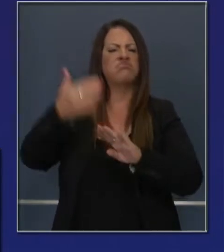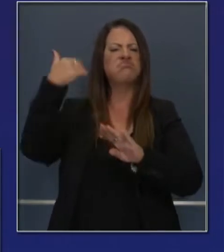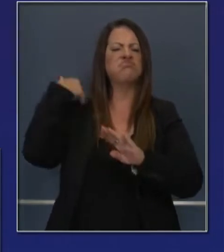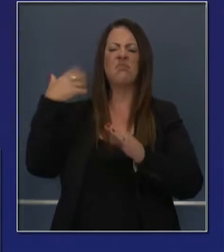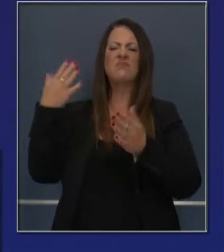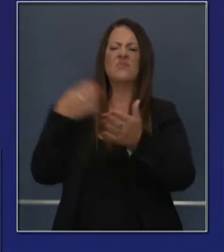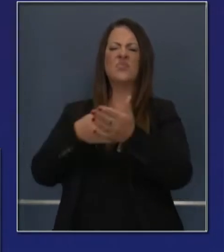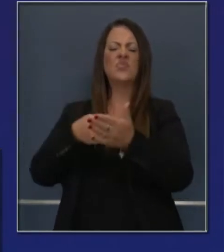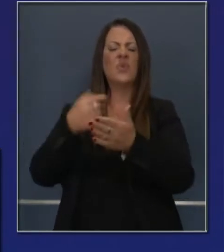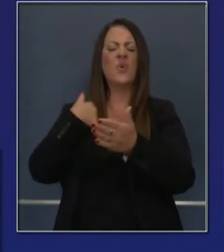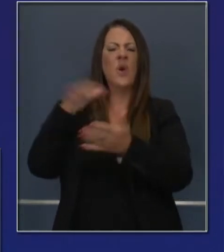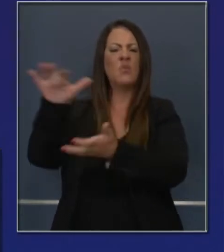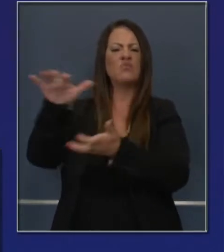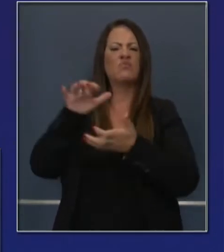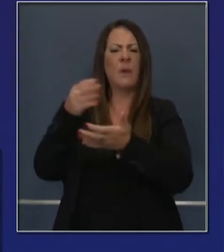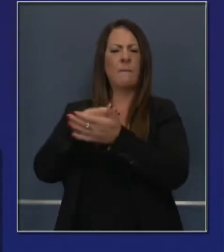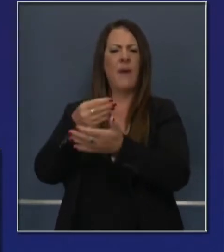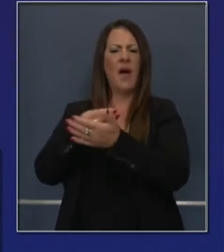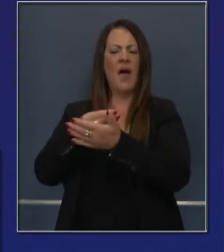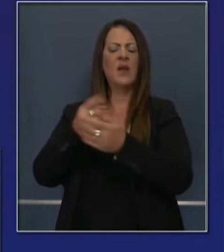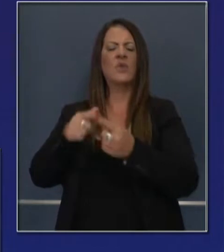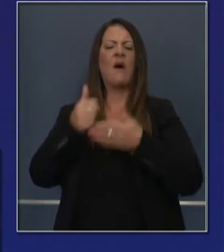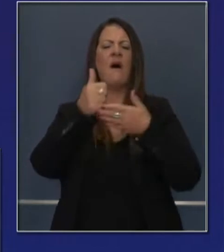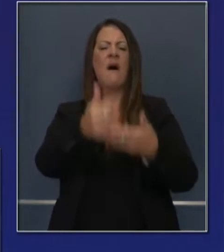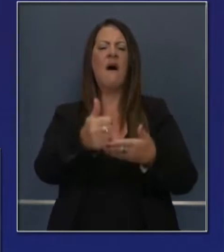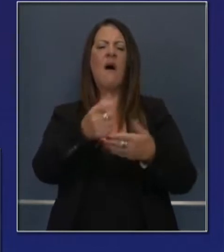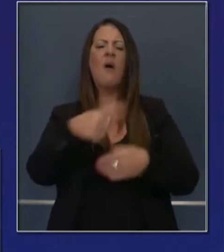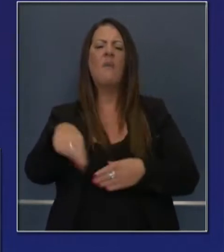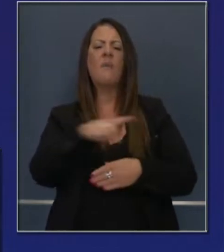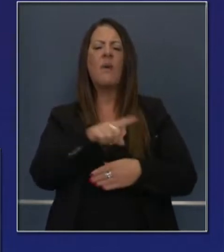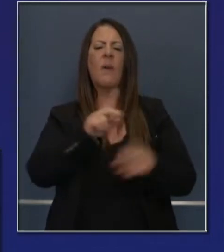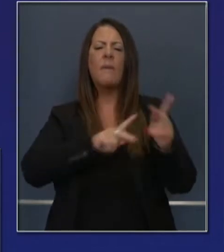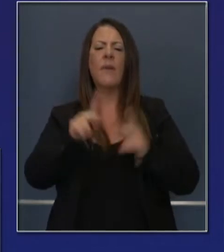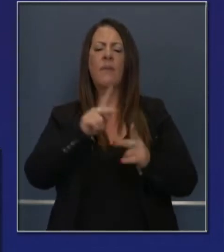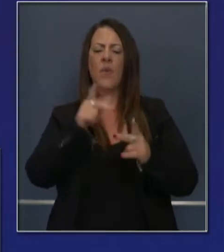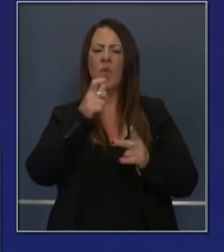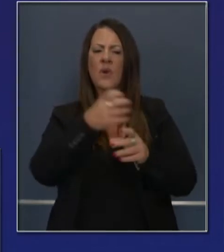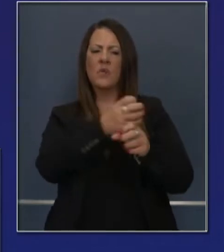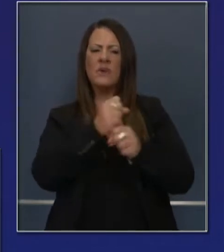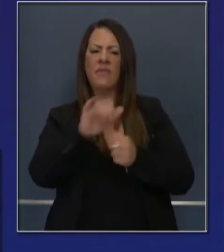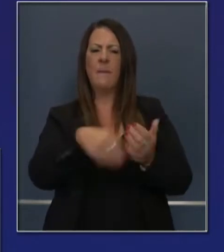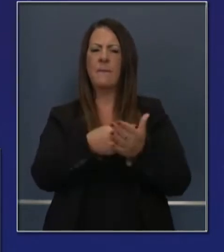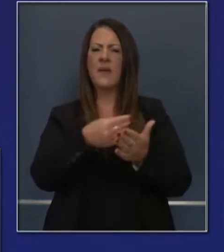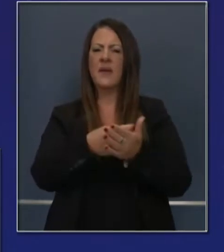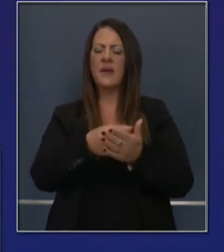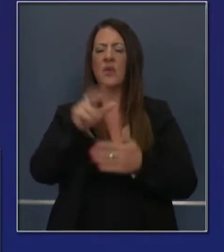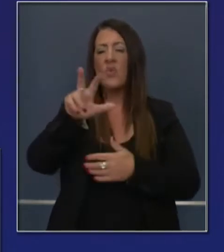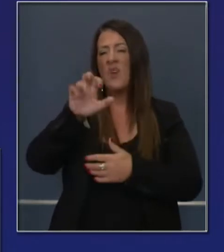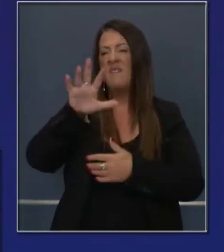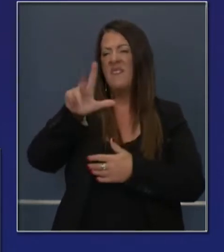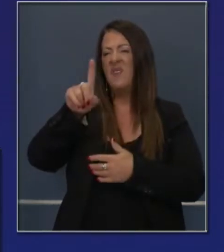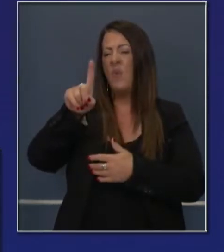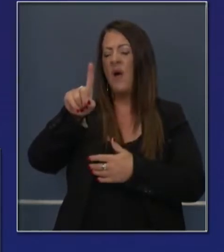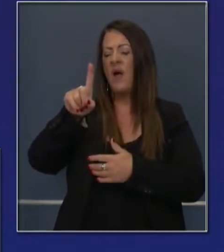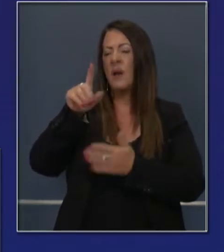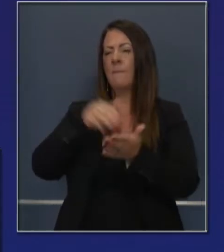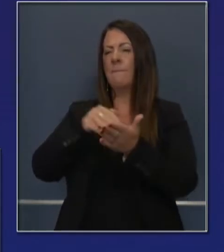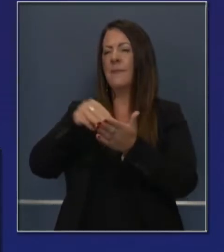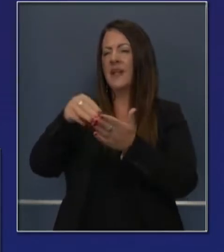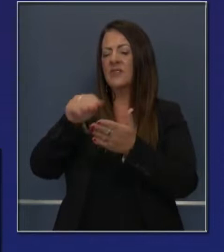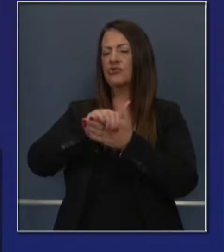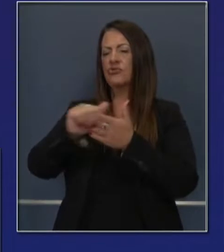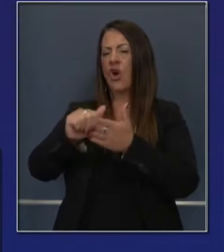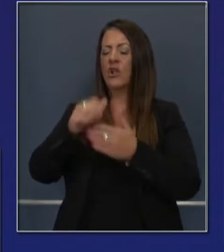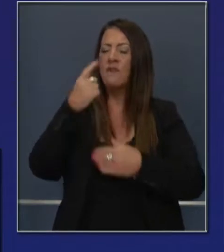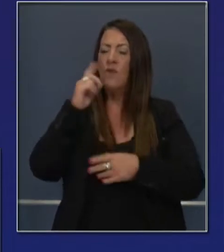settlement that the state had to loosen up the availability of $351 million for counseling